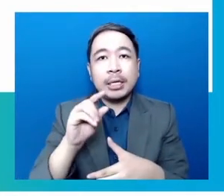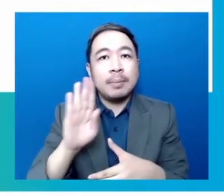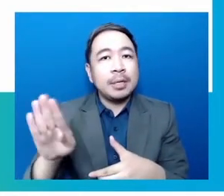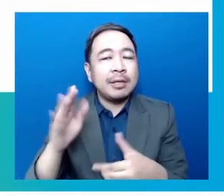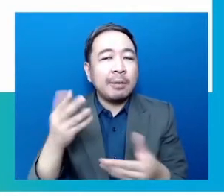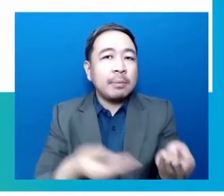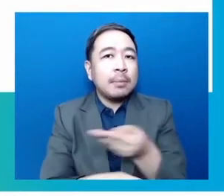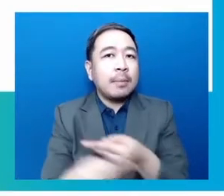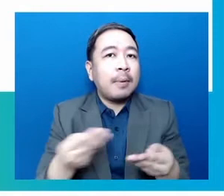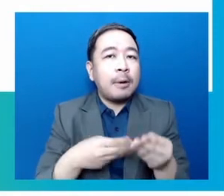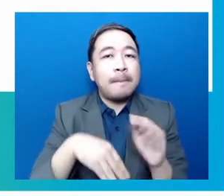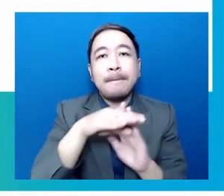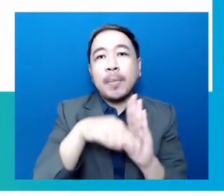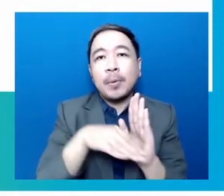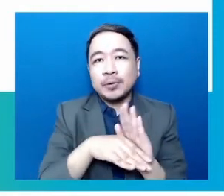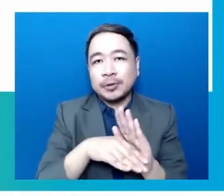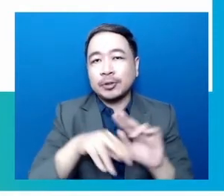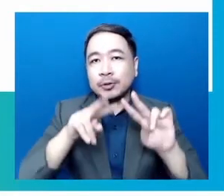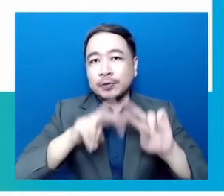Thank you.